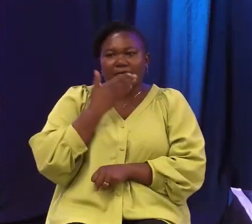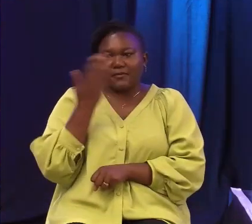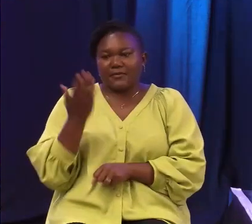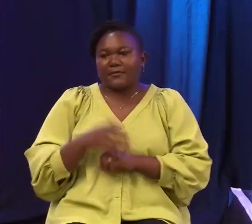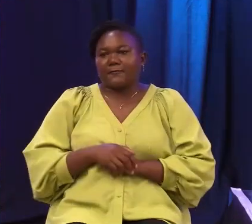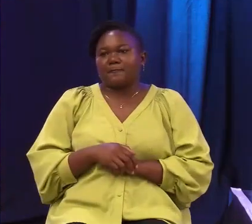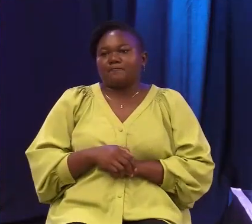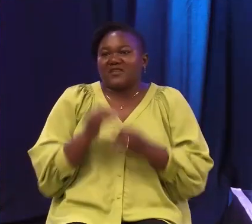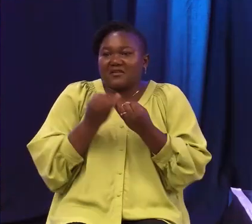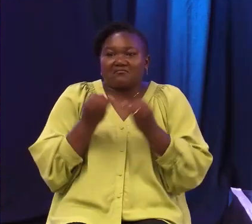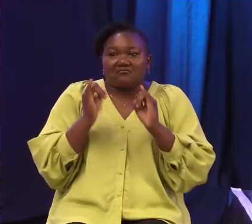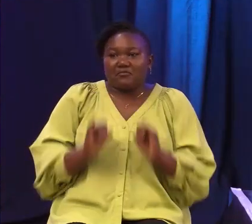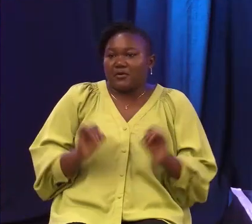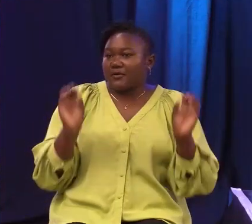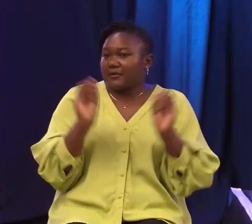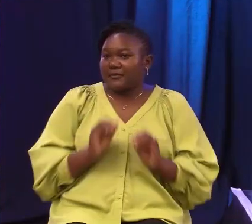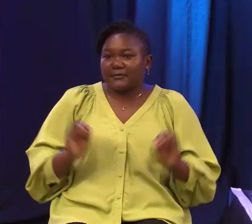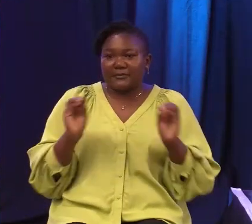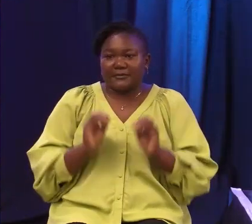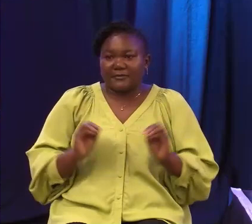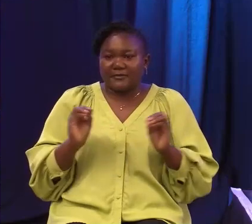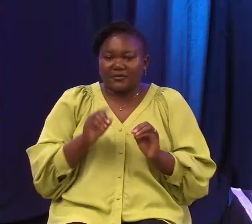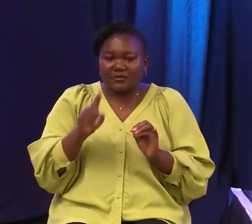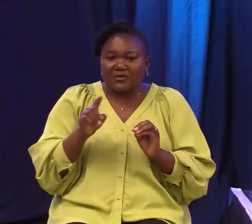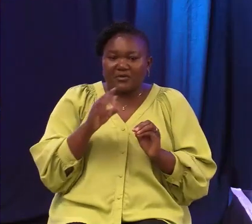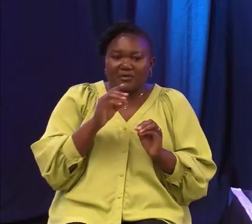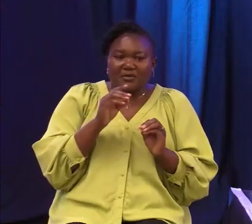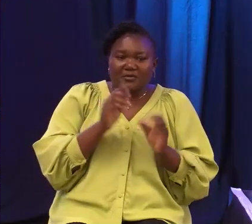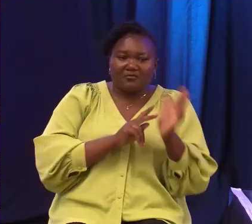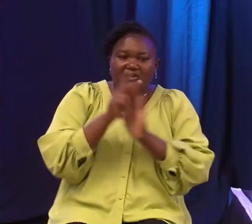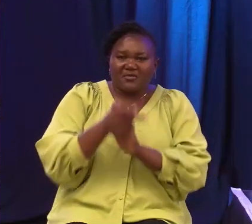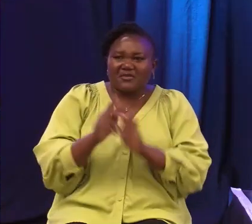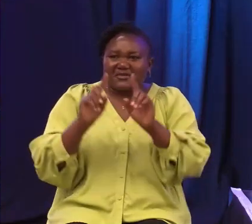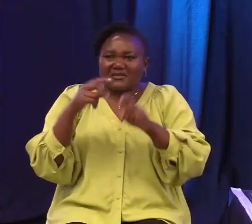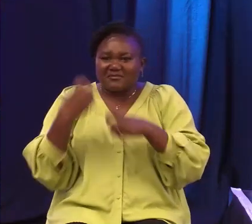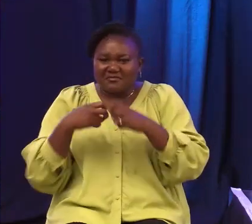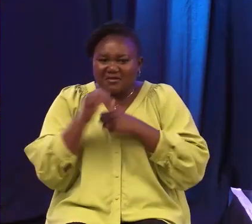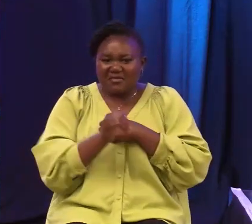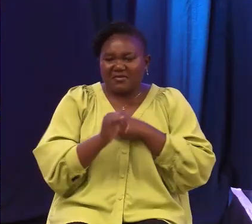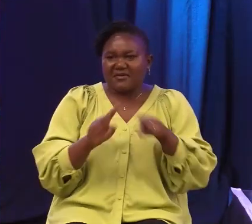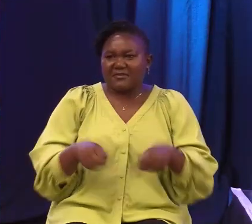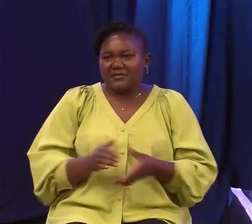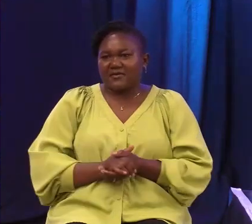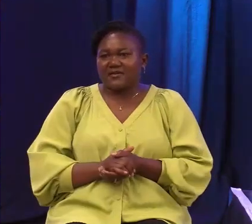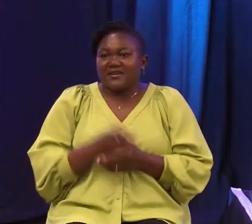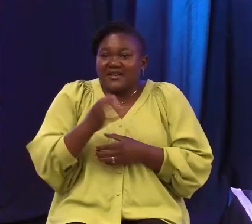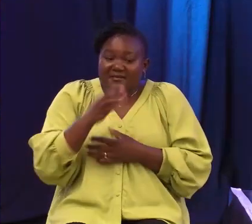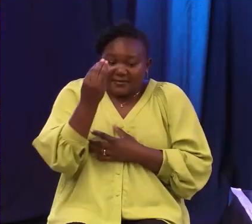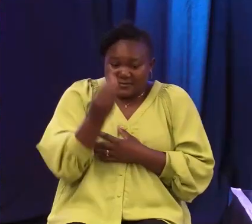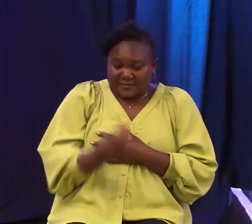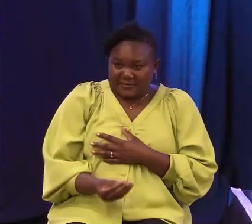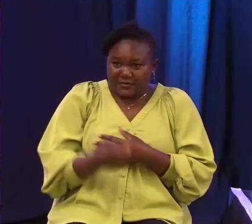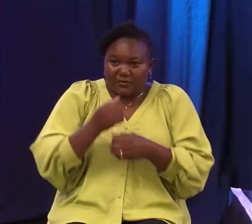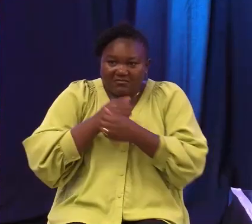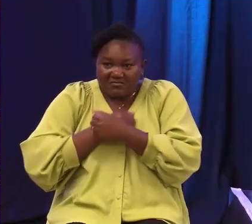the independence to address and to report their issues. Being a minor, their parents